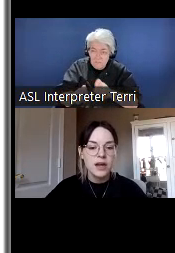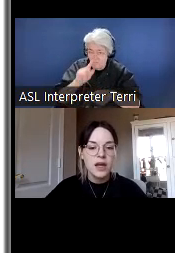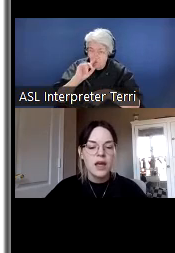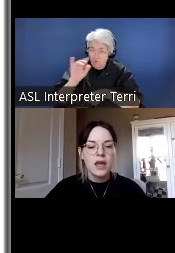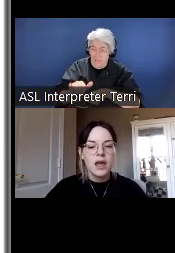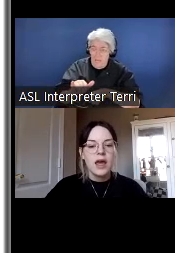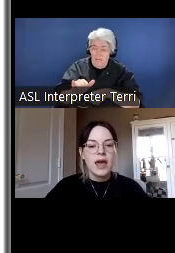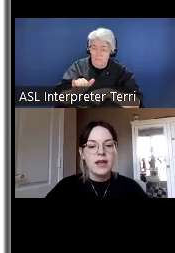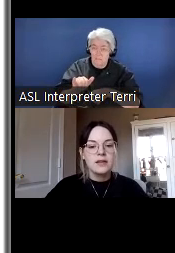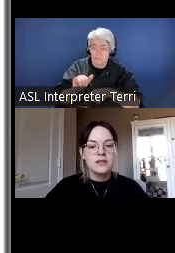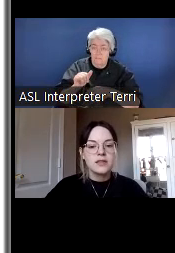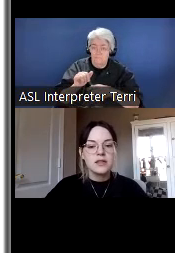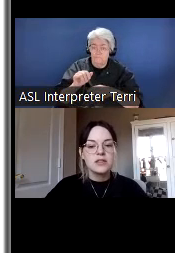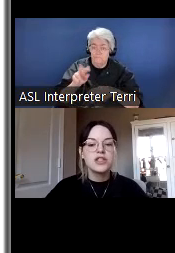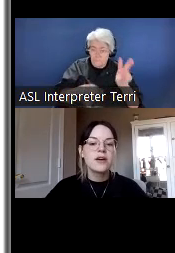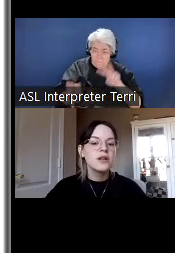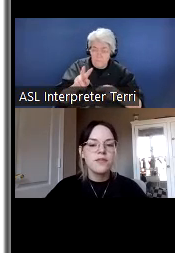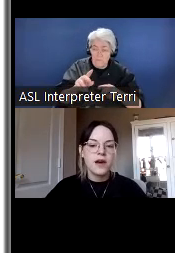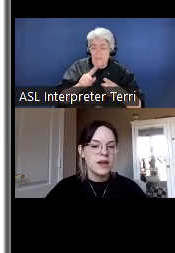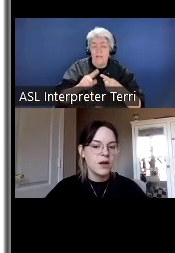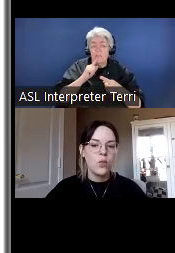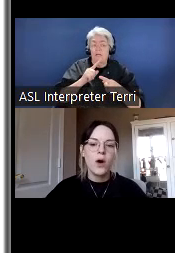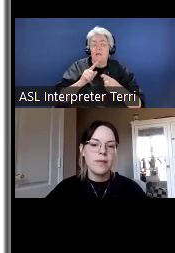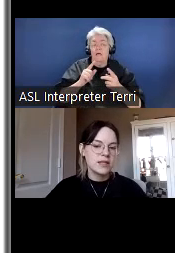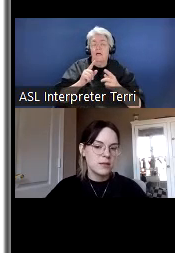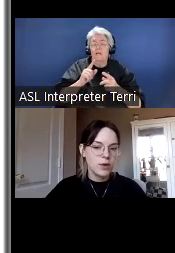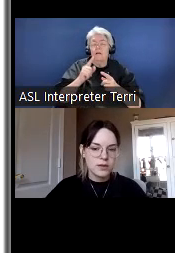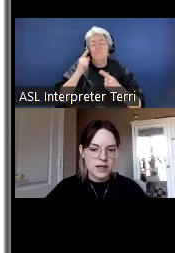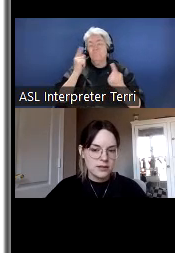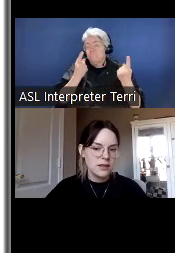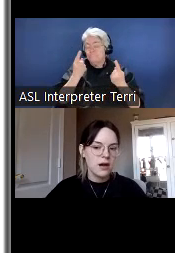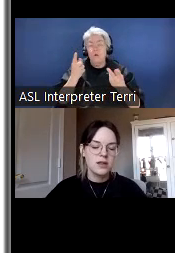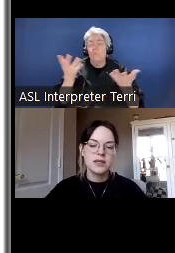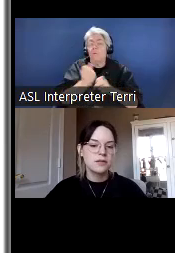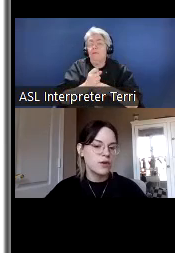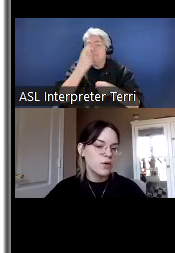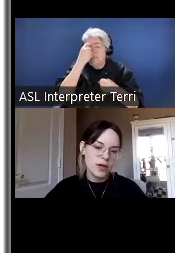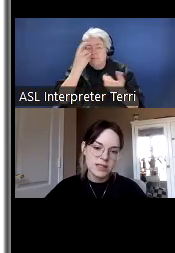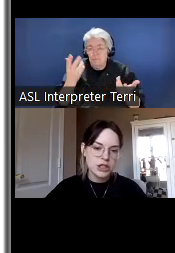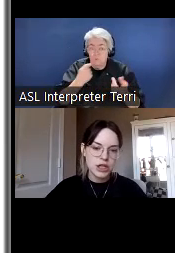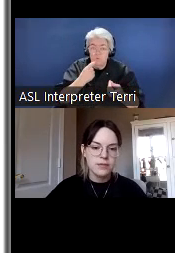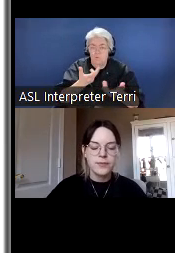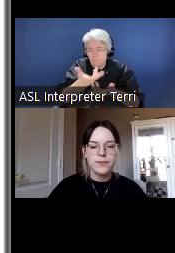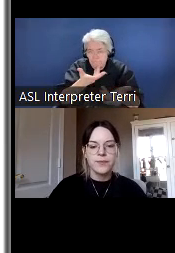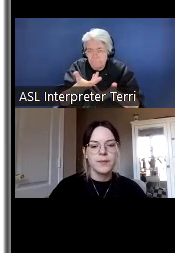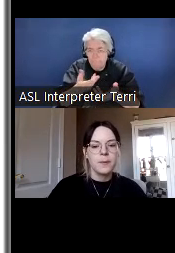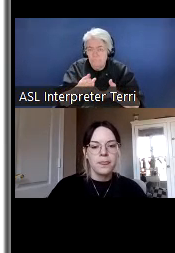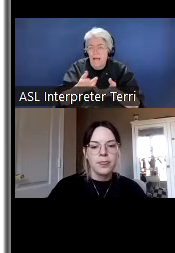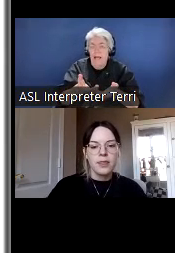later on? And generally finding what makes the most sense in the context of your